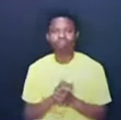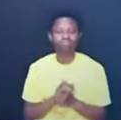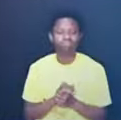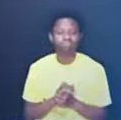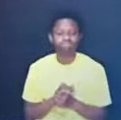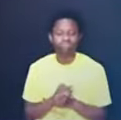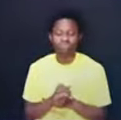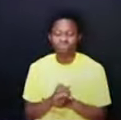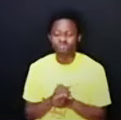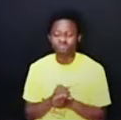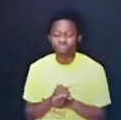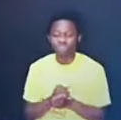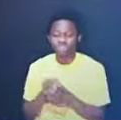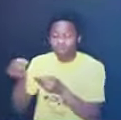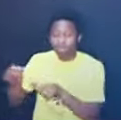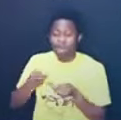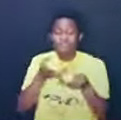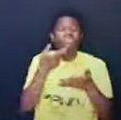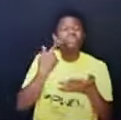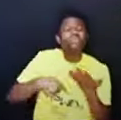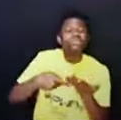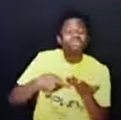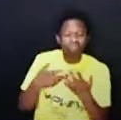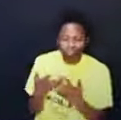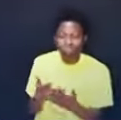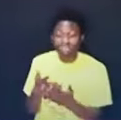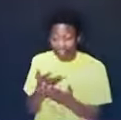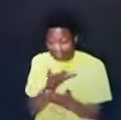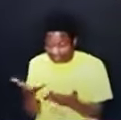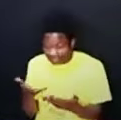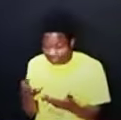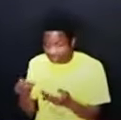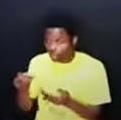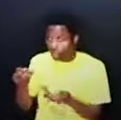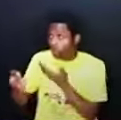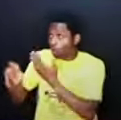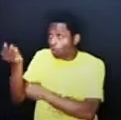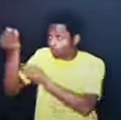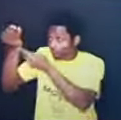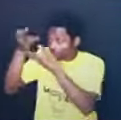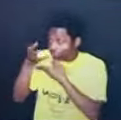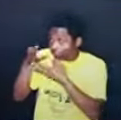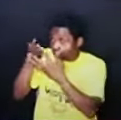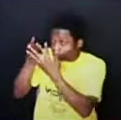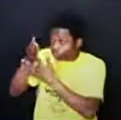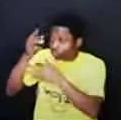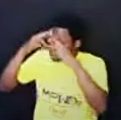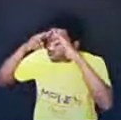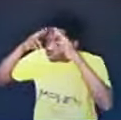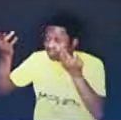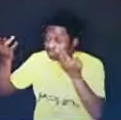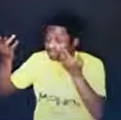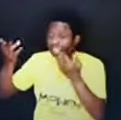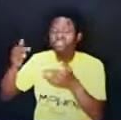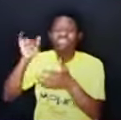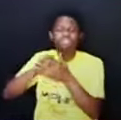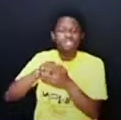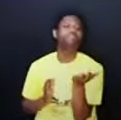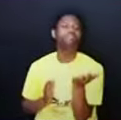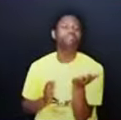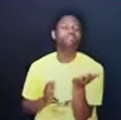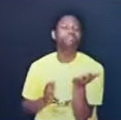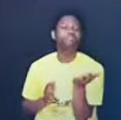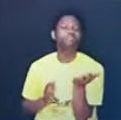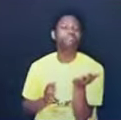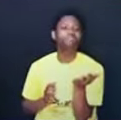That is the mystery made known to me by revelation, as I have already written briefly.